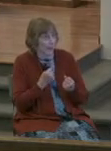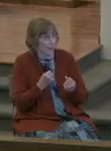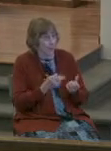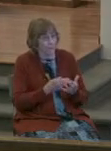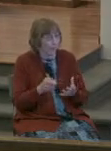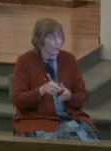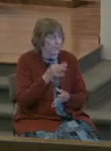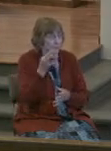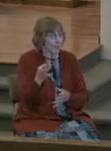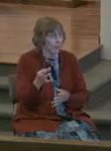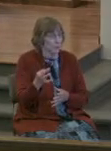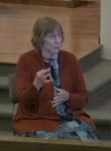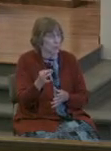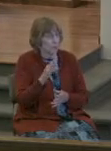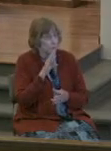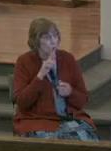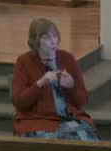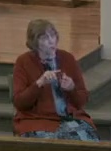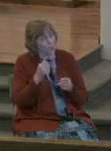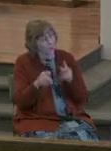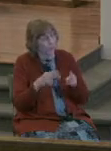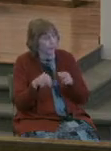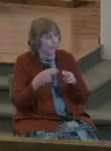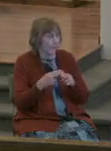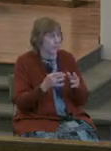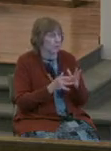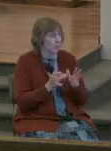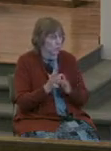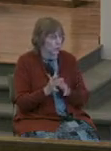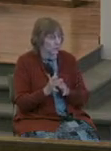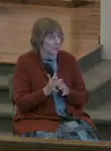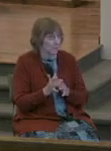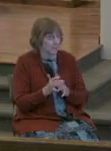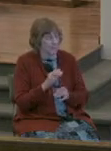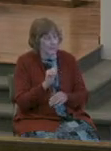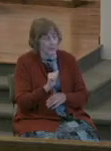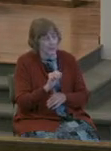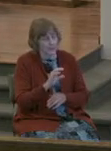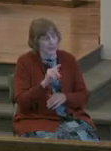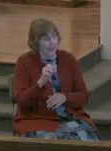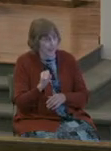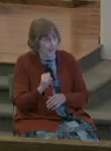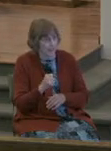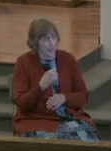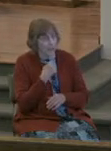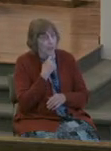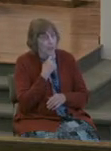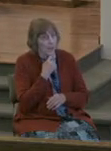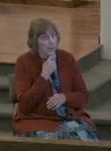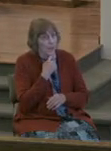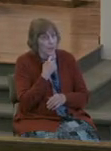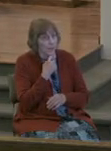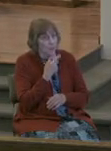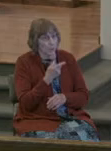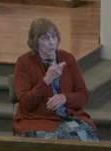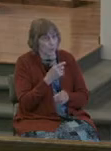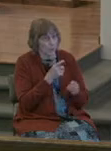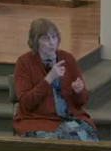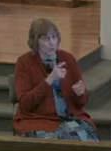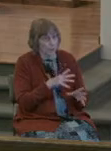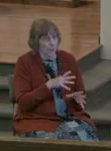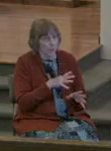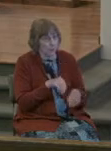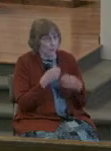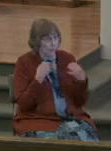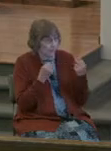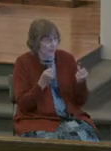Holy Spirit when we're talking to others about Jesus. In Acts, Jesus told the apostles were told they were given